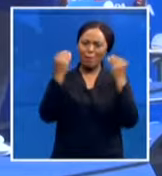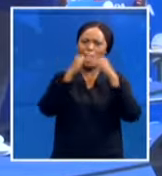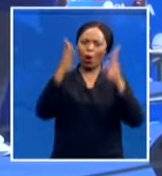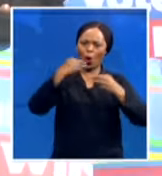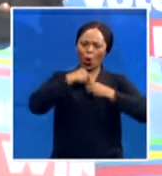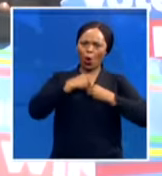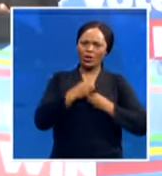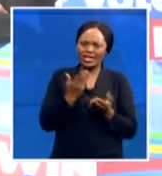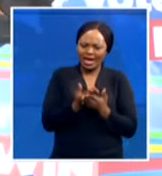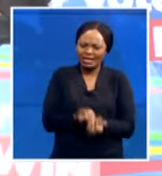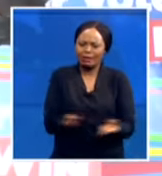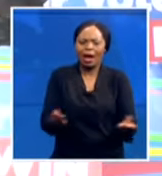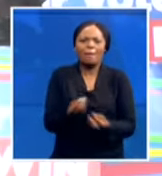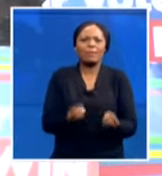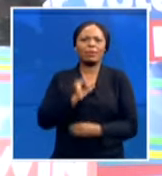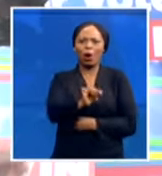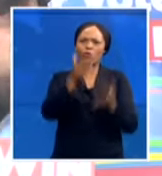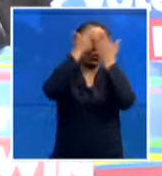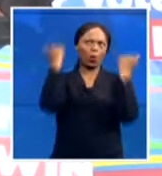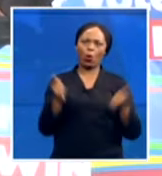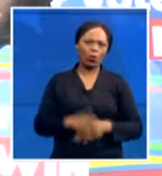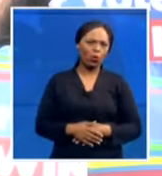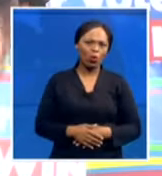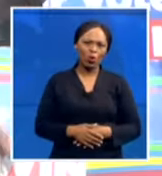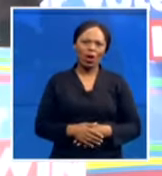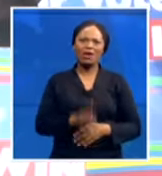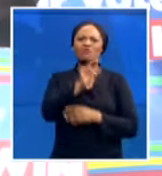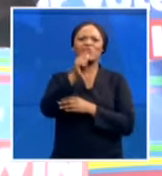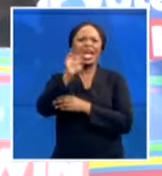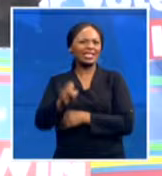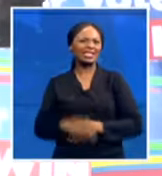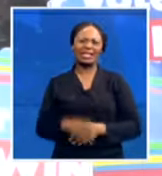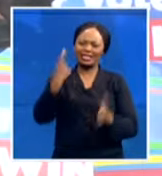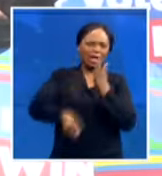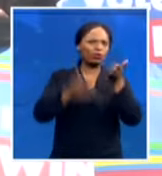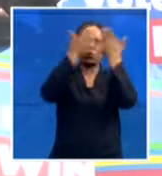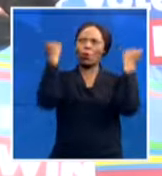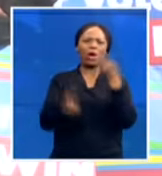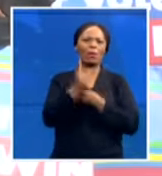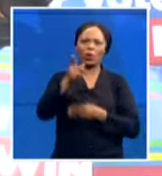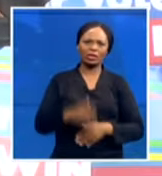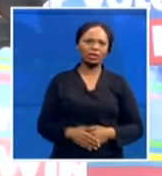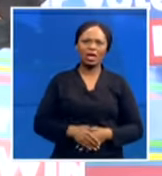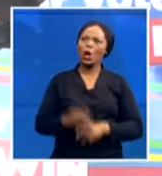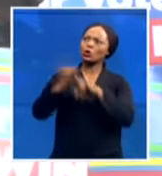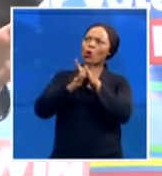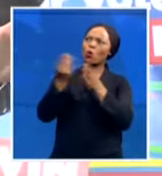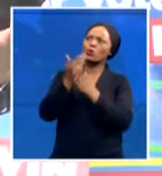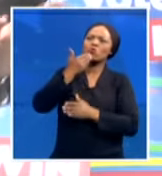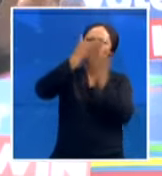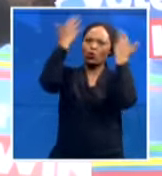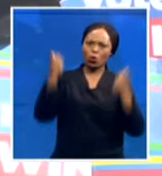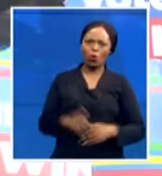is happening with your rates and taxes, and you don't know who to talk to because the ANC mayor is missing. In